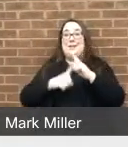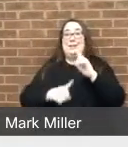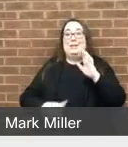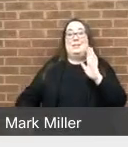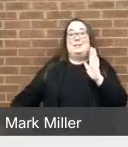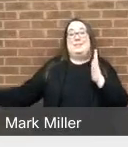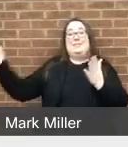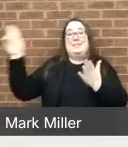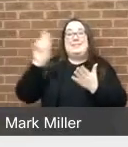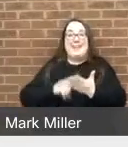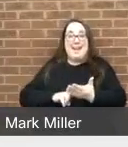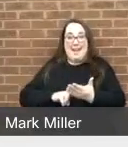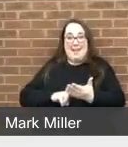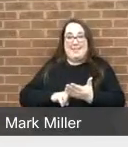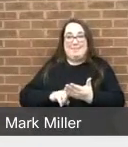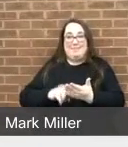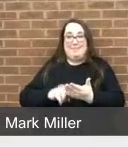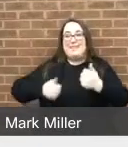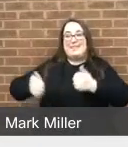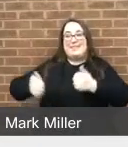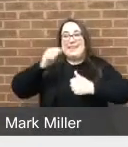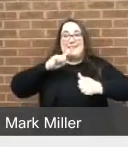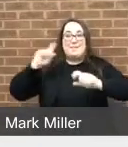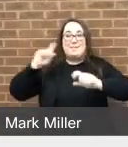this executive order.